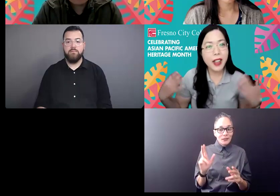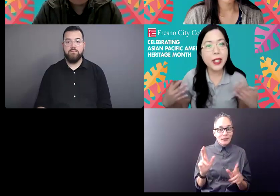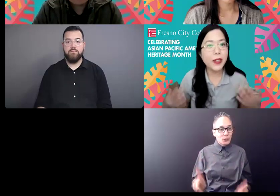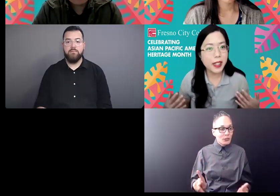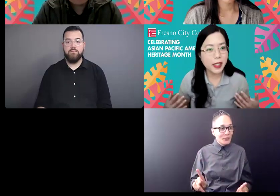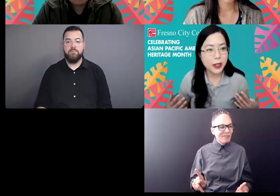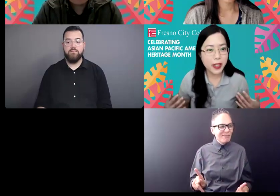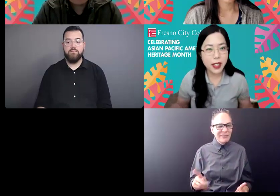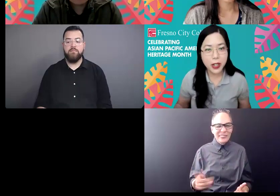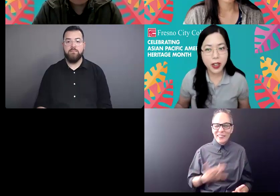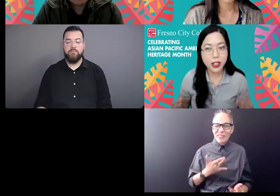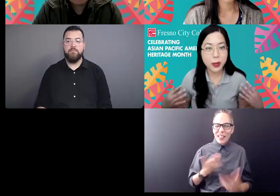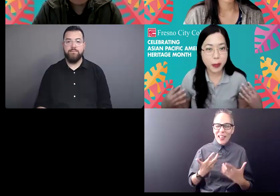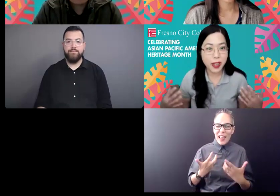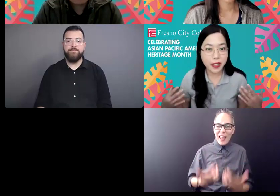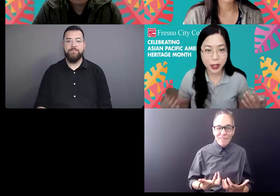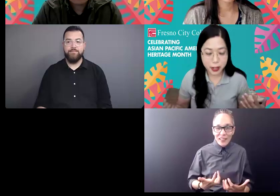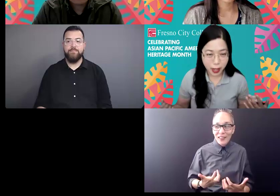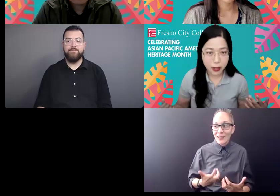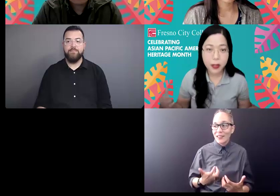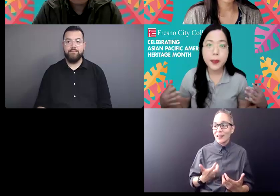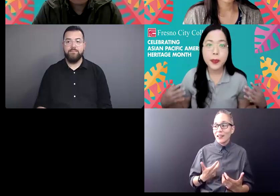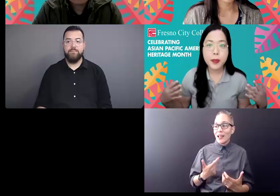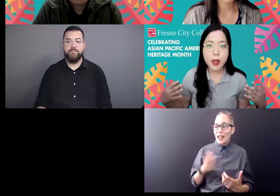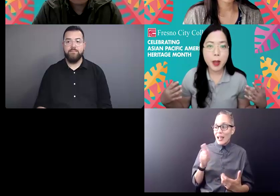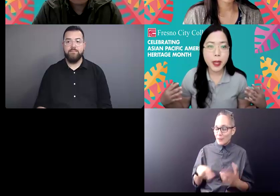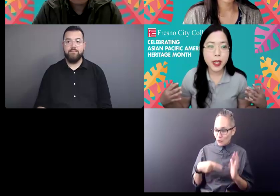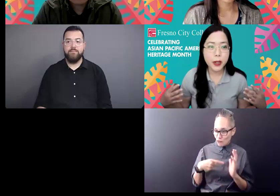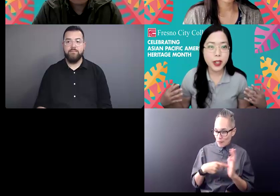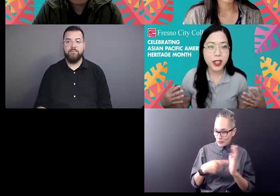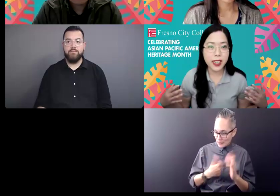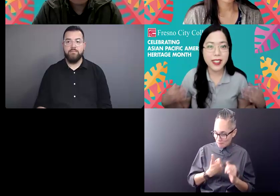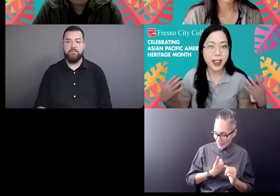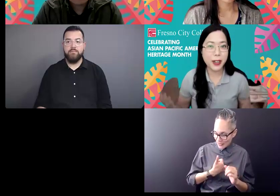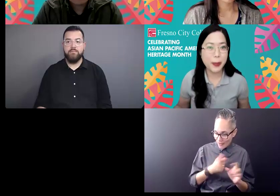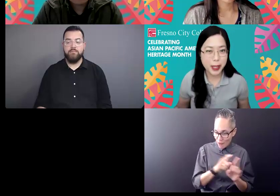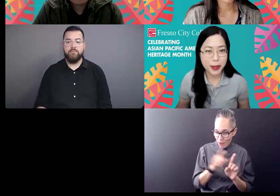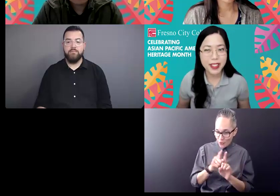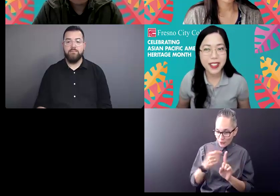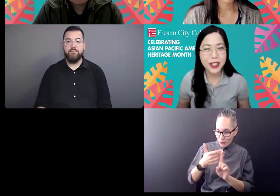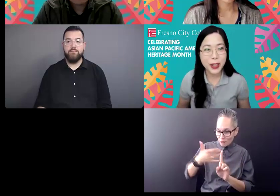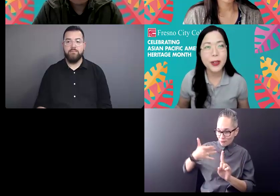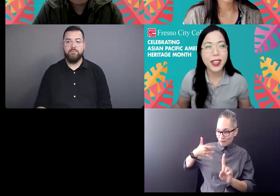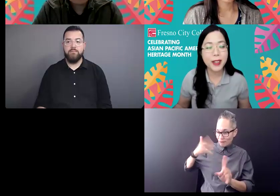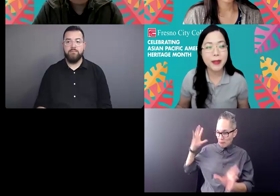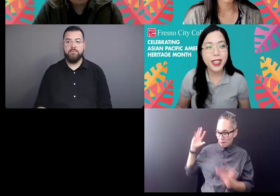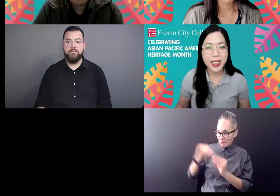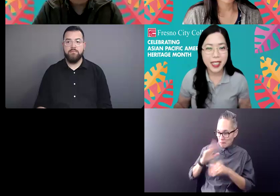it's a heavy feeling to feel that you're not just representing yourself, but your entire people. You